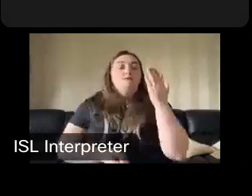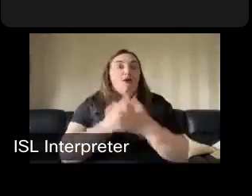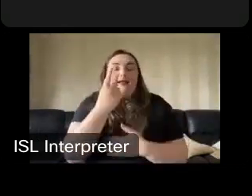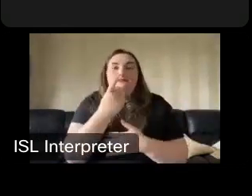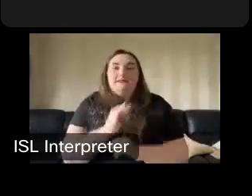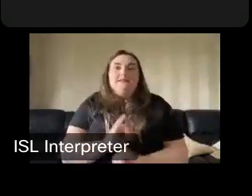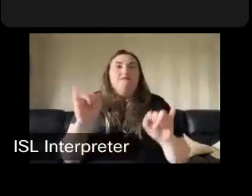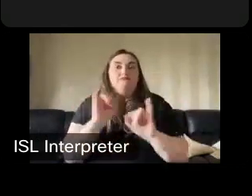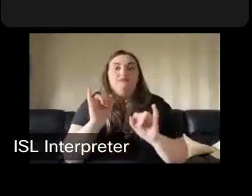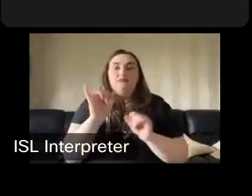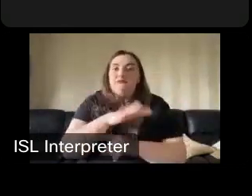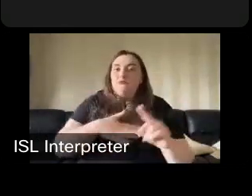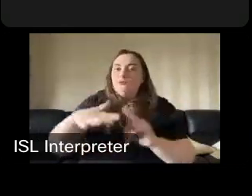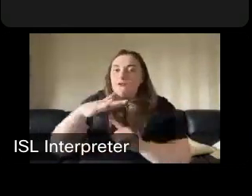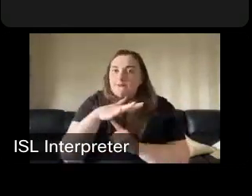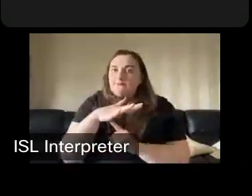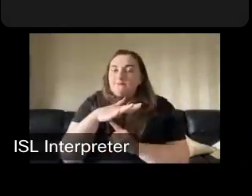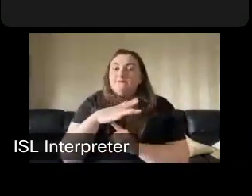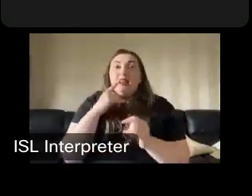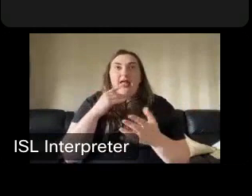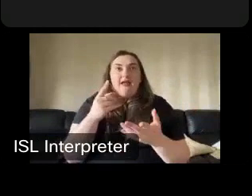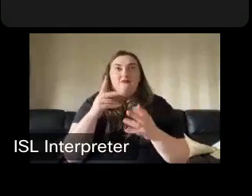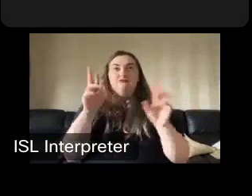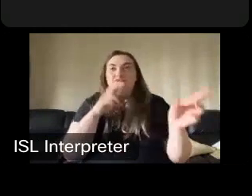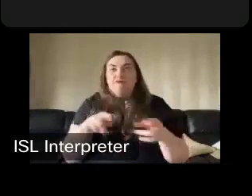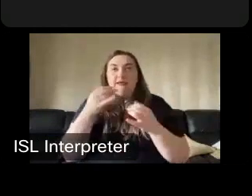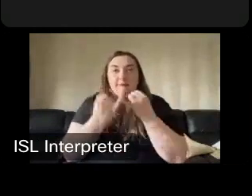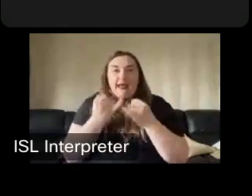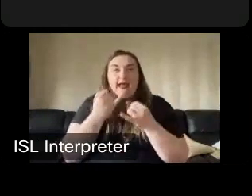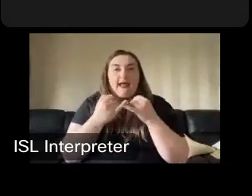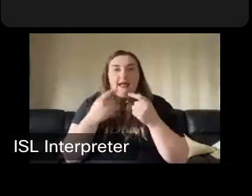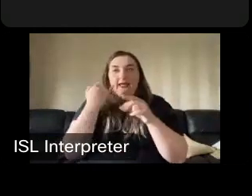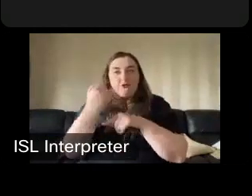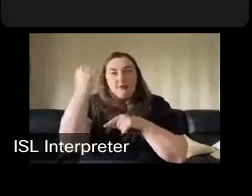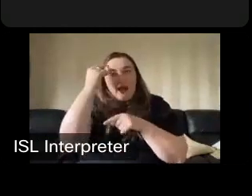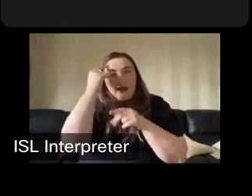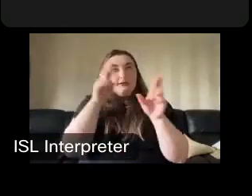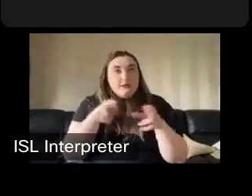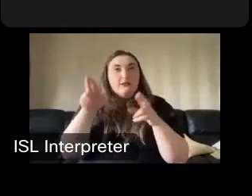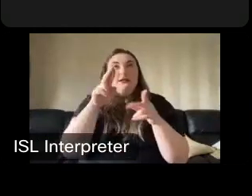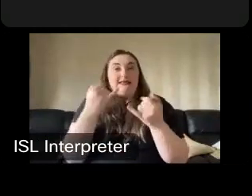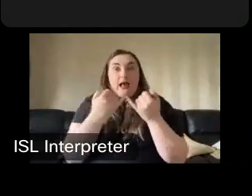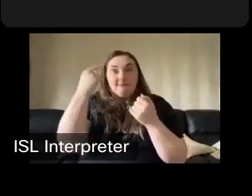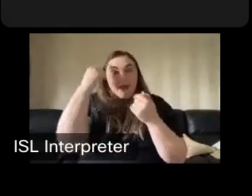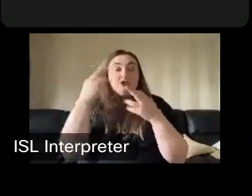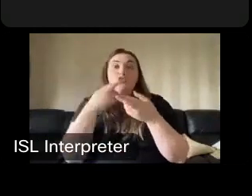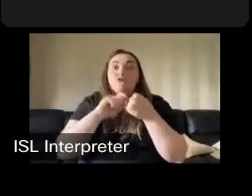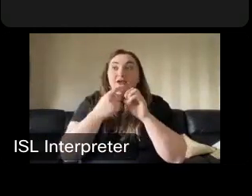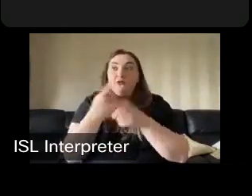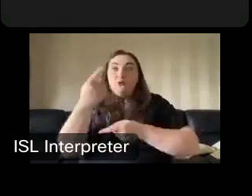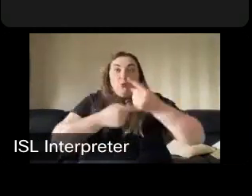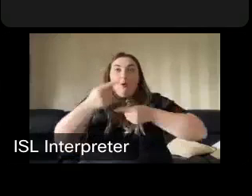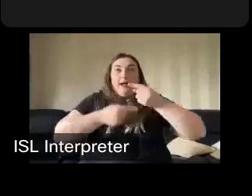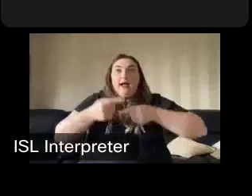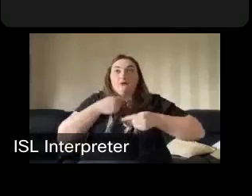with flashbacks, replaying the event over and over and over. That's our minds trying to reverse it, you know, trying to make it so